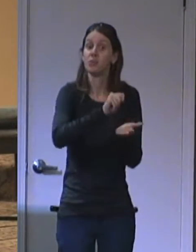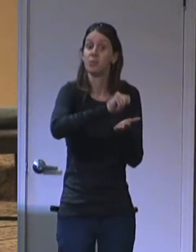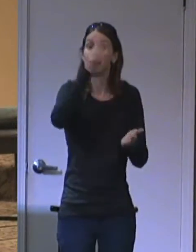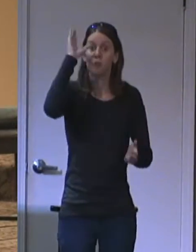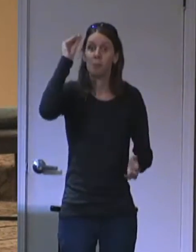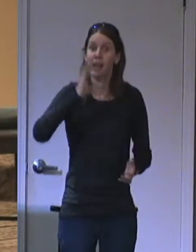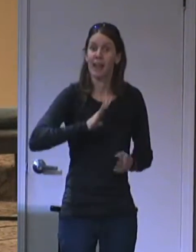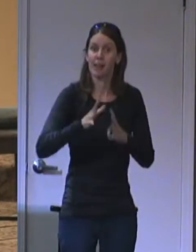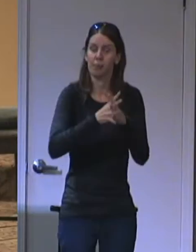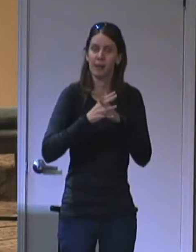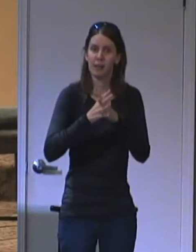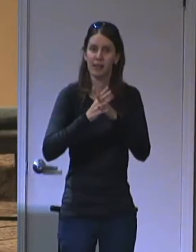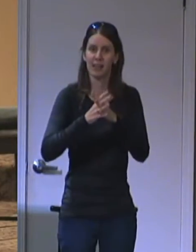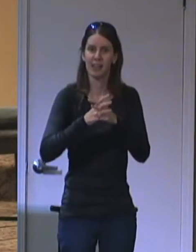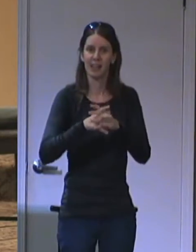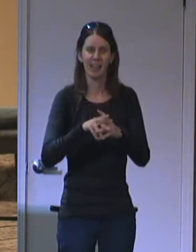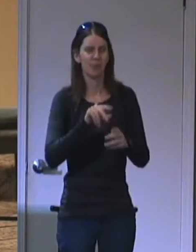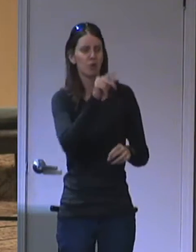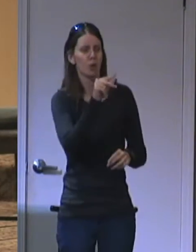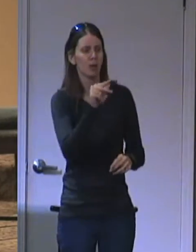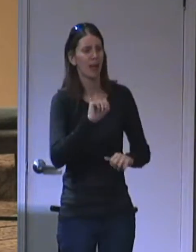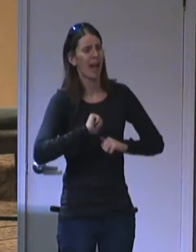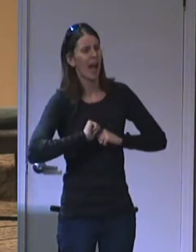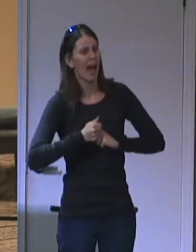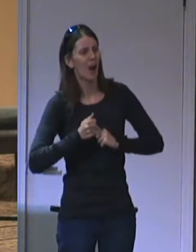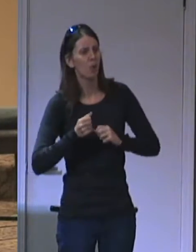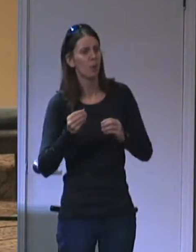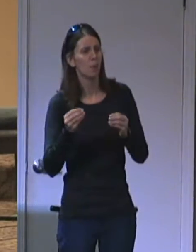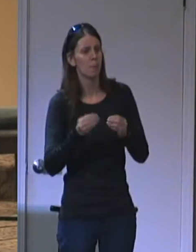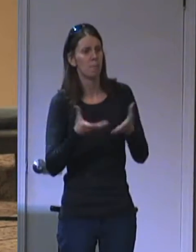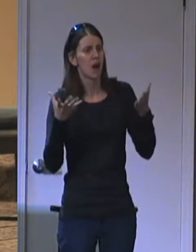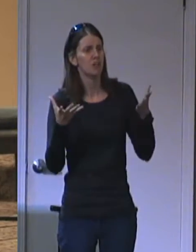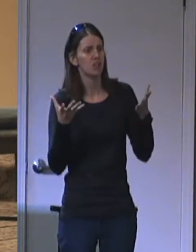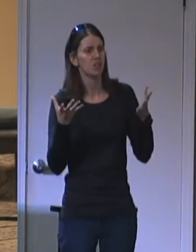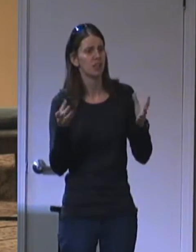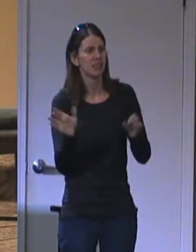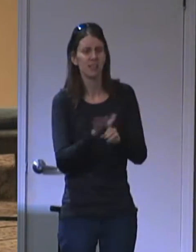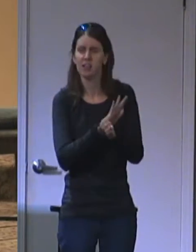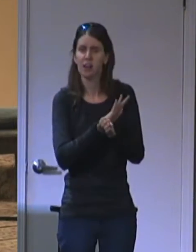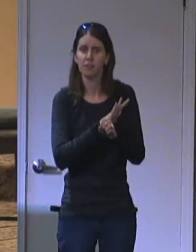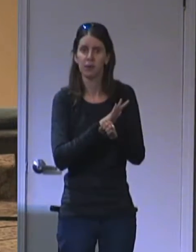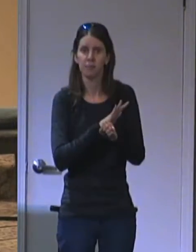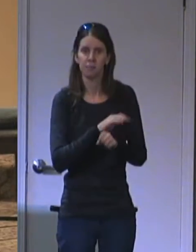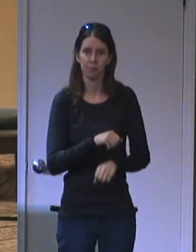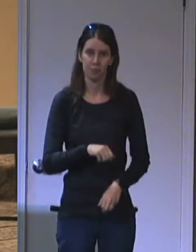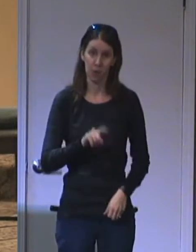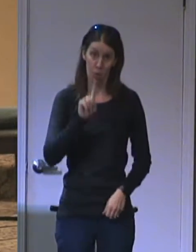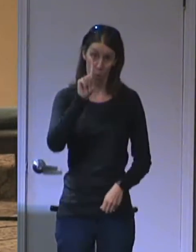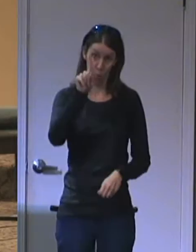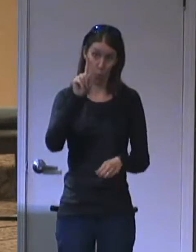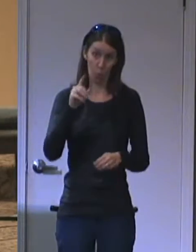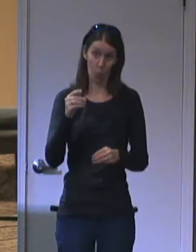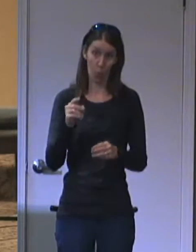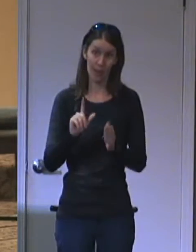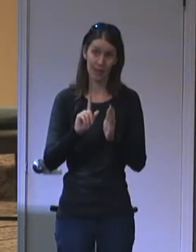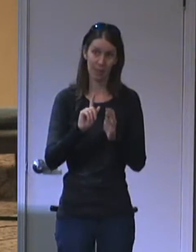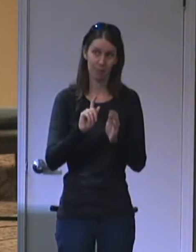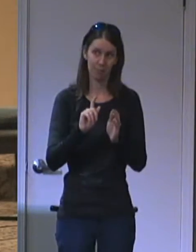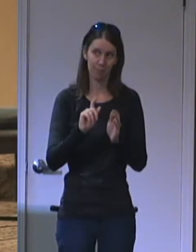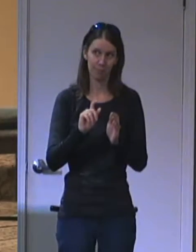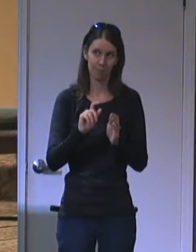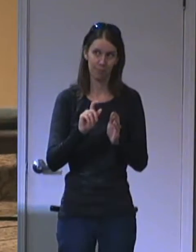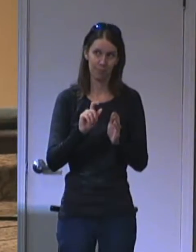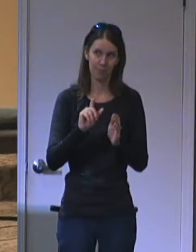said, how much is enough? And he said, $1 more.